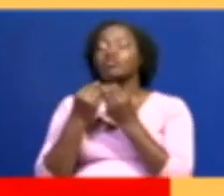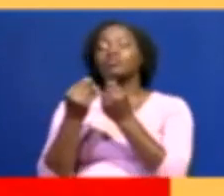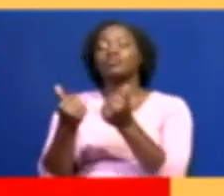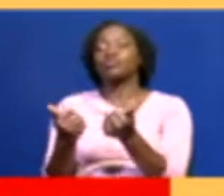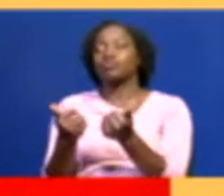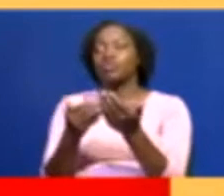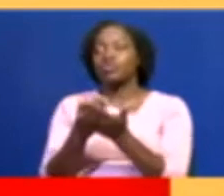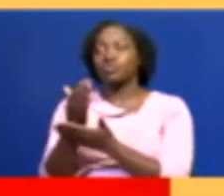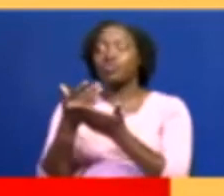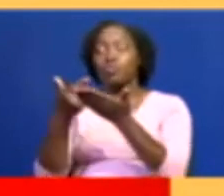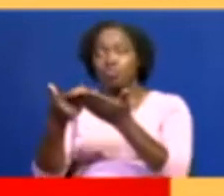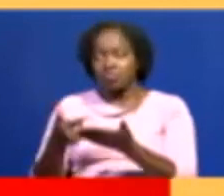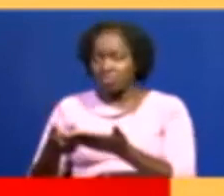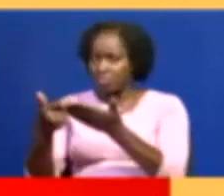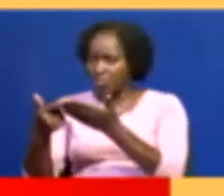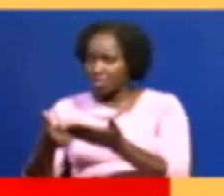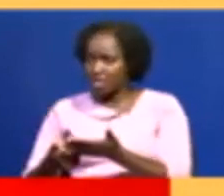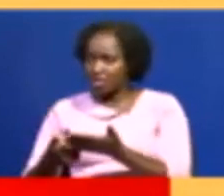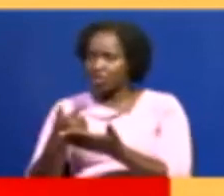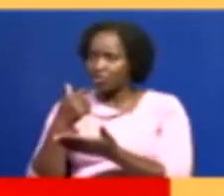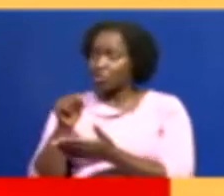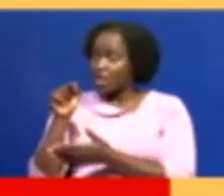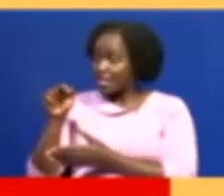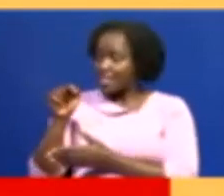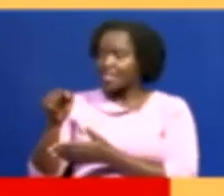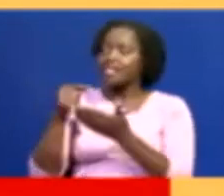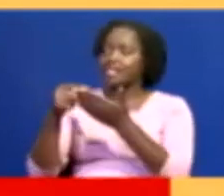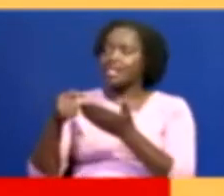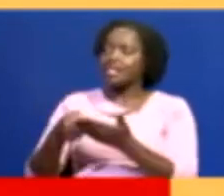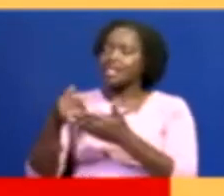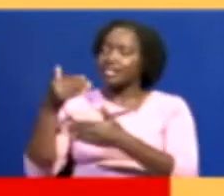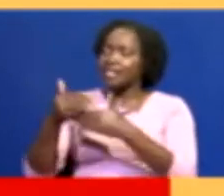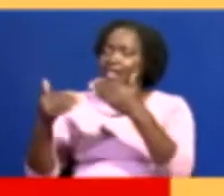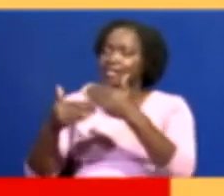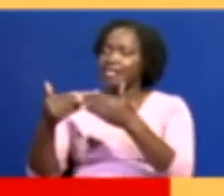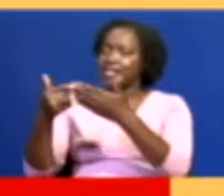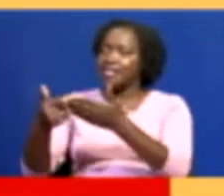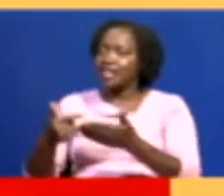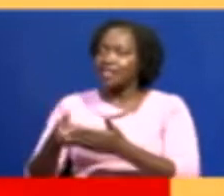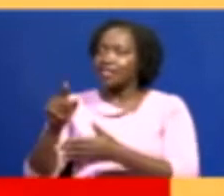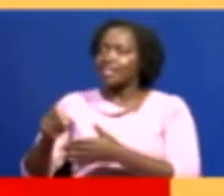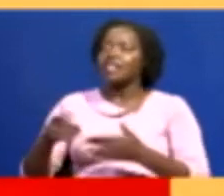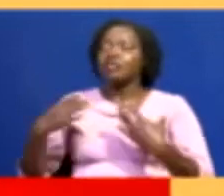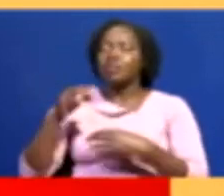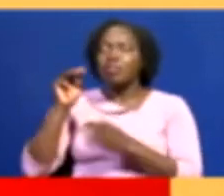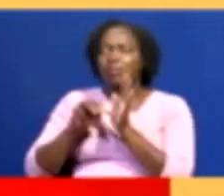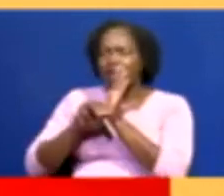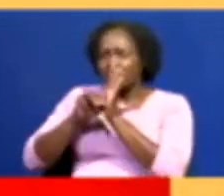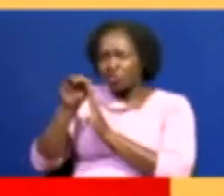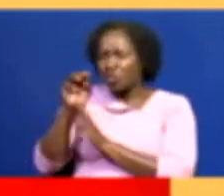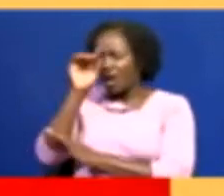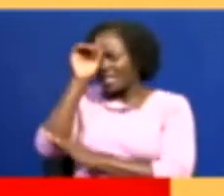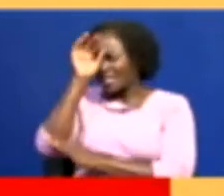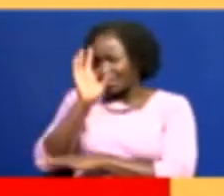out through that way. Mm-hmm. So this dialogue, this structured dialogue, need people who are mature, mm-hmm. people who are